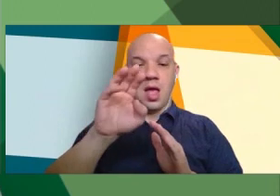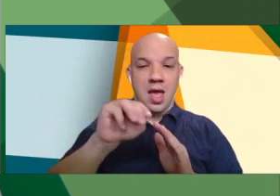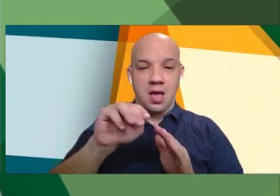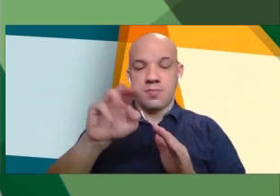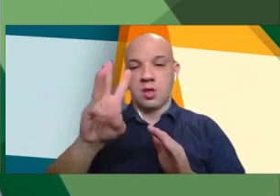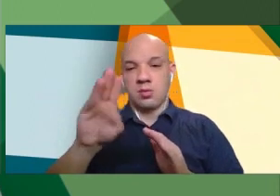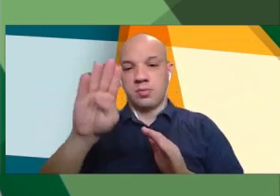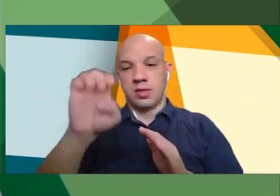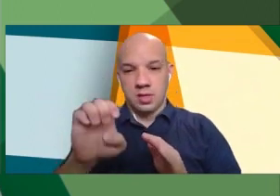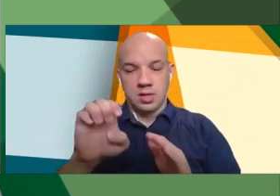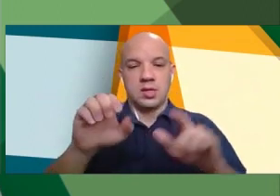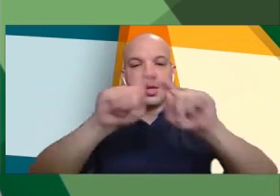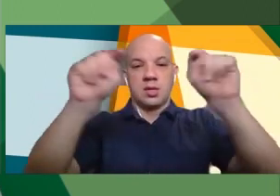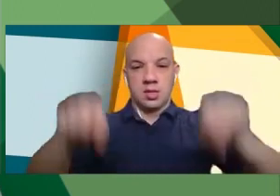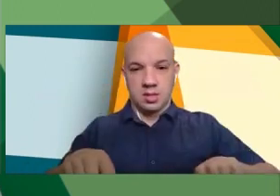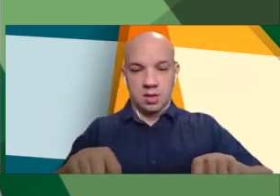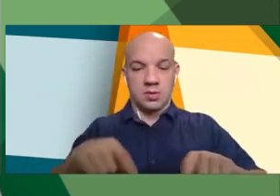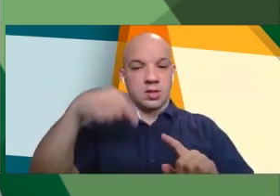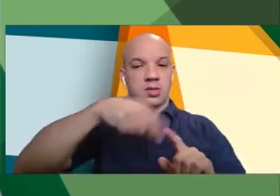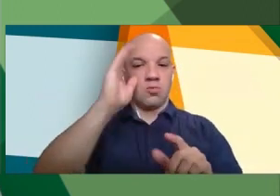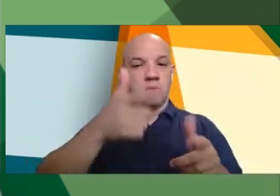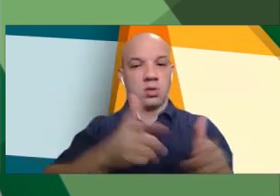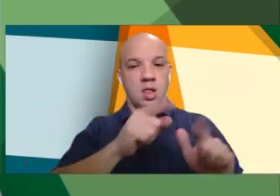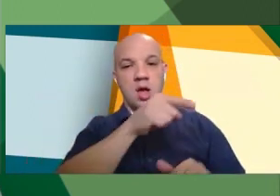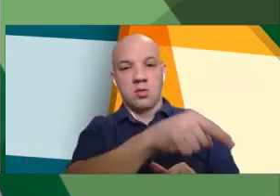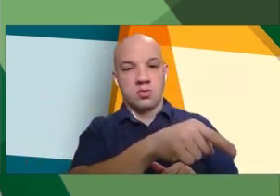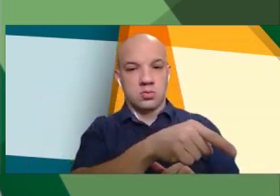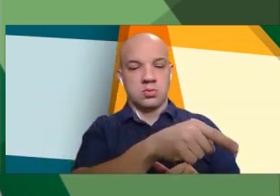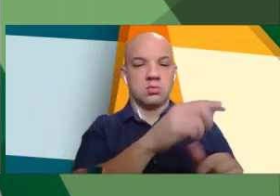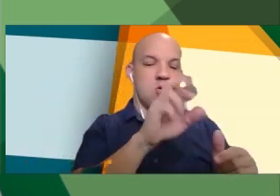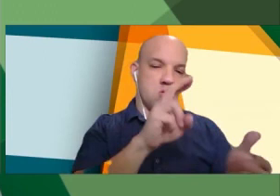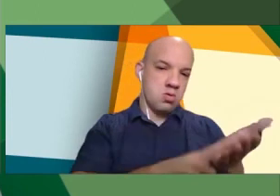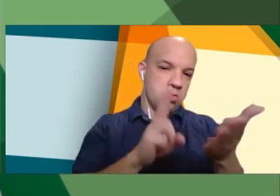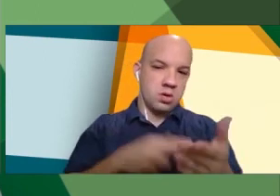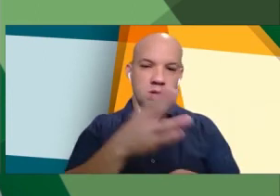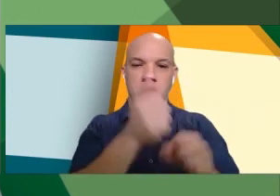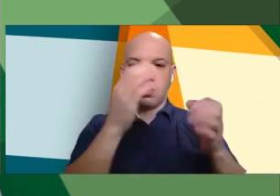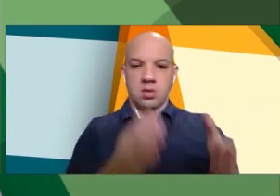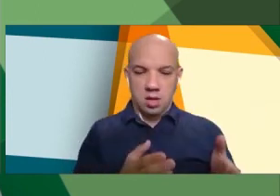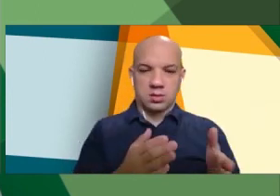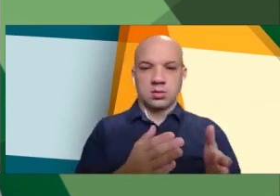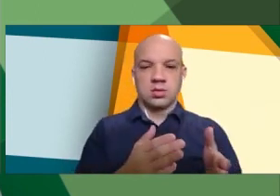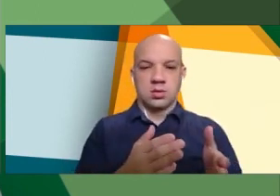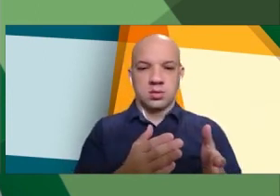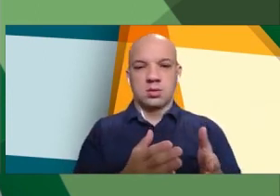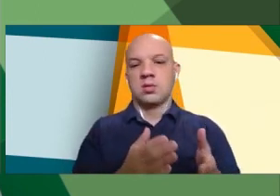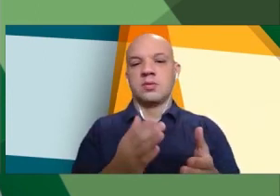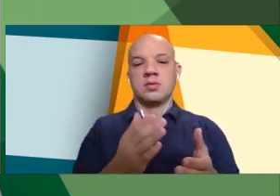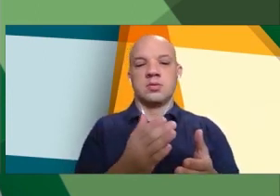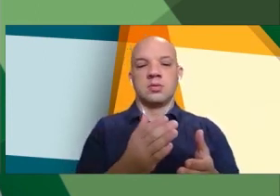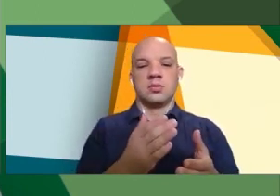template, and this will allow contractors or recipients to identify how they plan or being in compliance